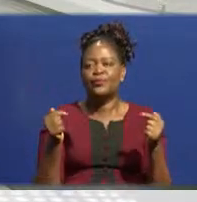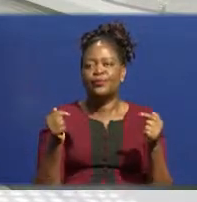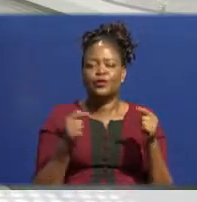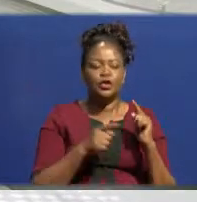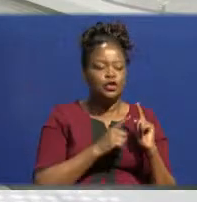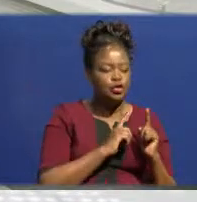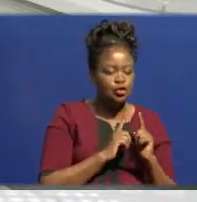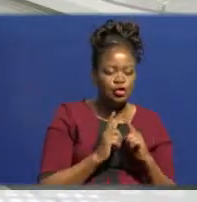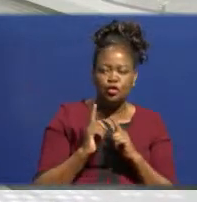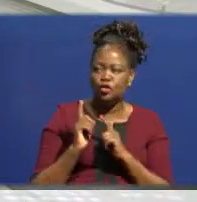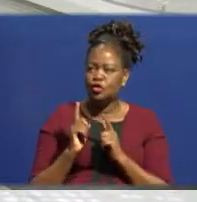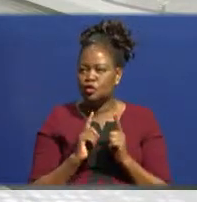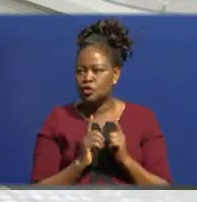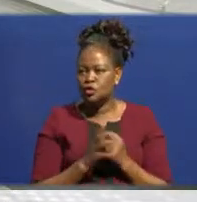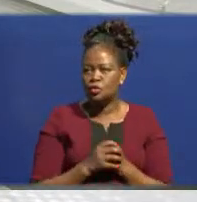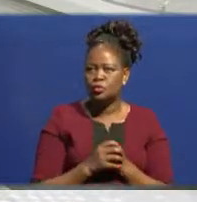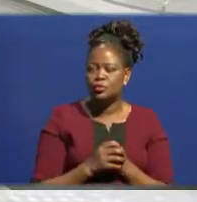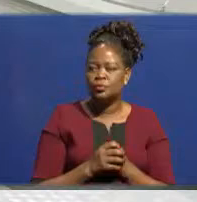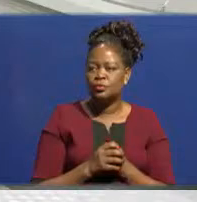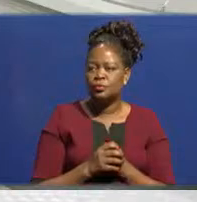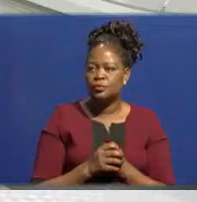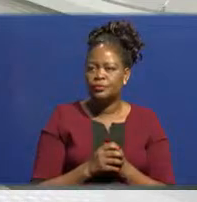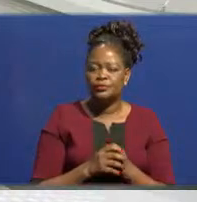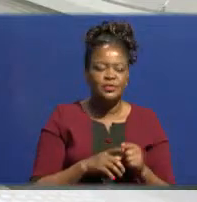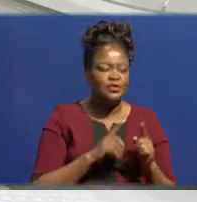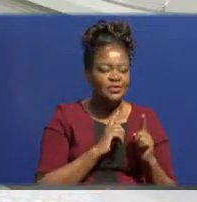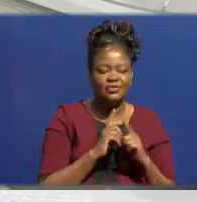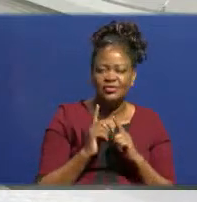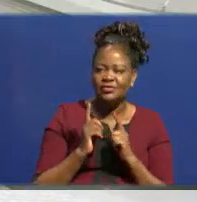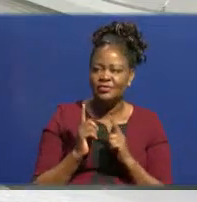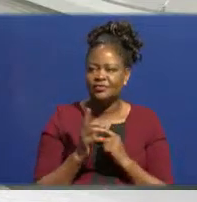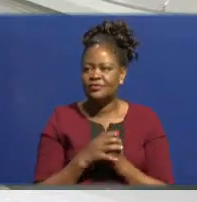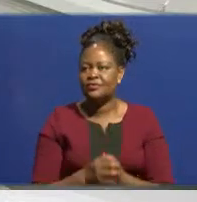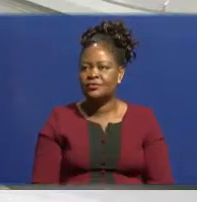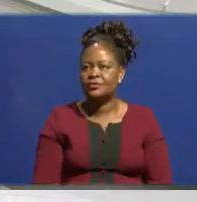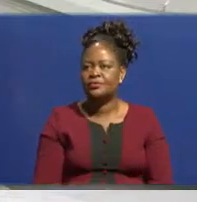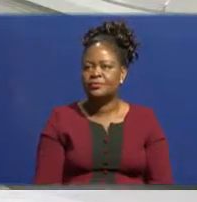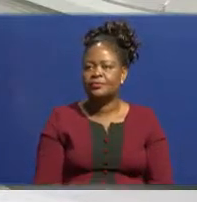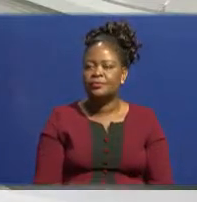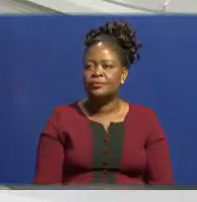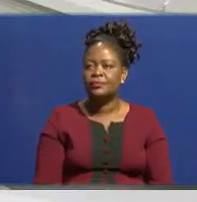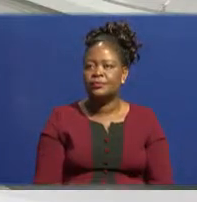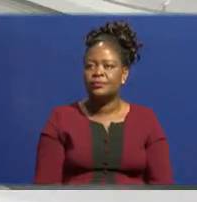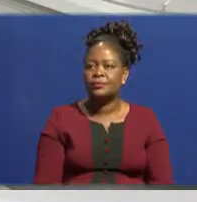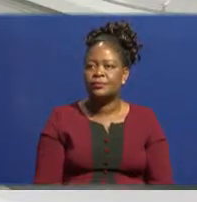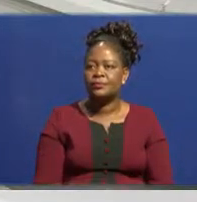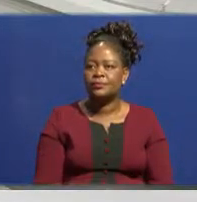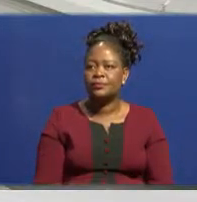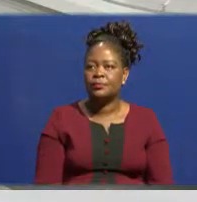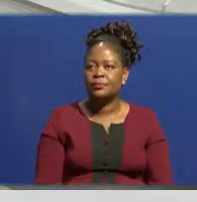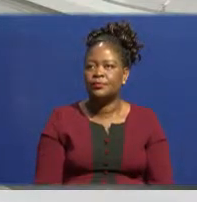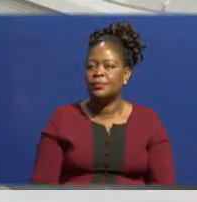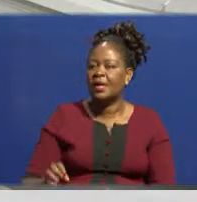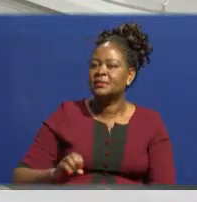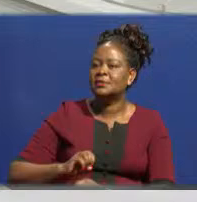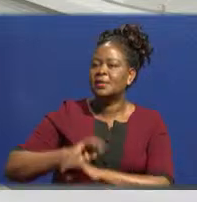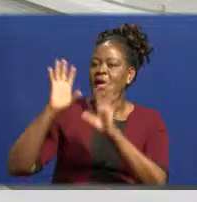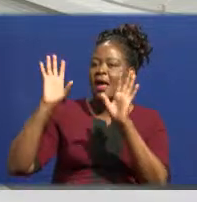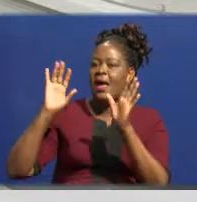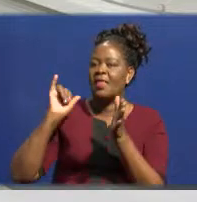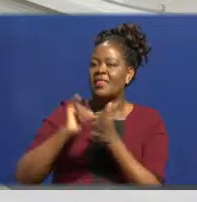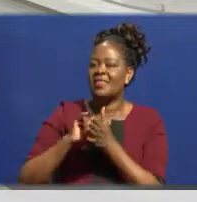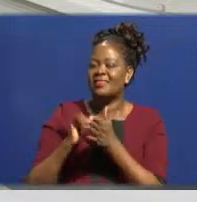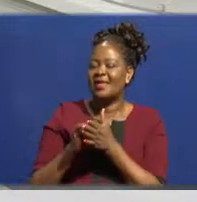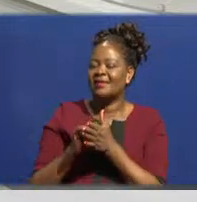a leader of official opposition. Not even in the constitution, Mr. Yes. It is clear. Just come outside that they cannot do their work. It is clear parliament is under